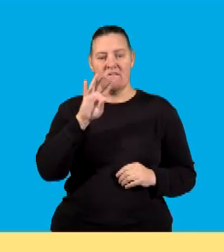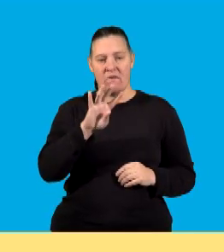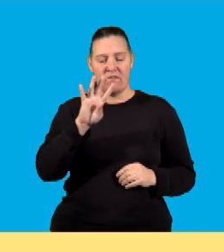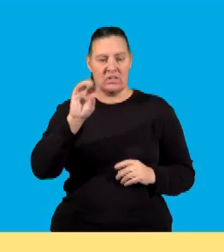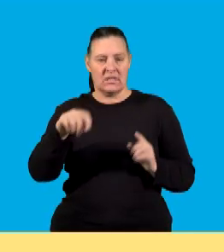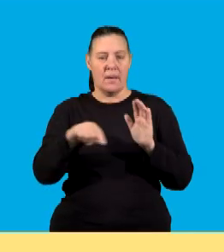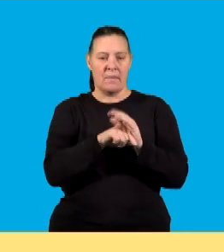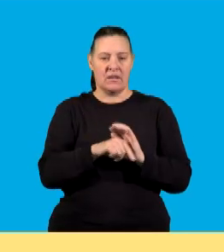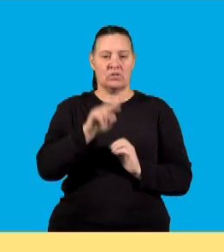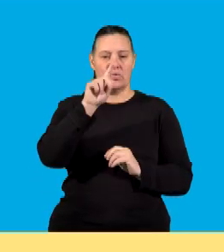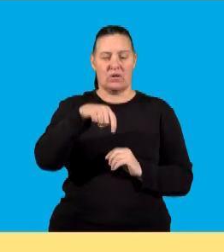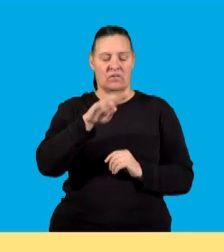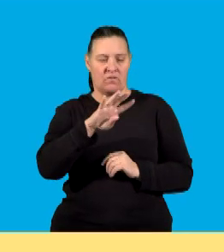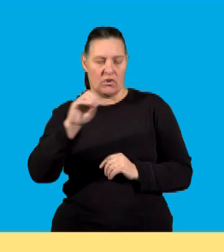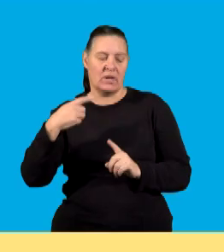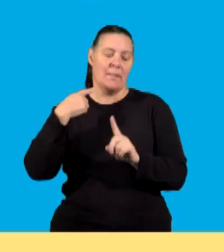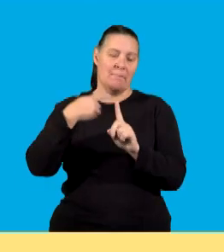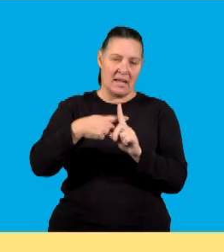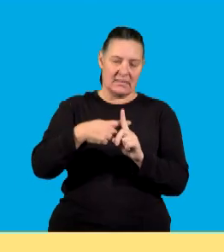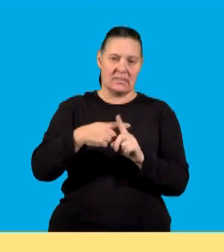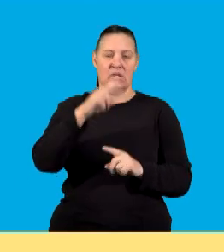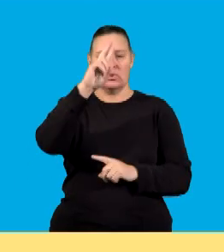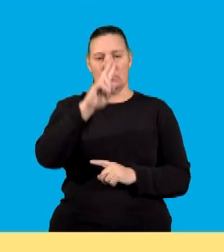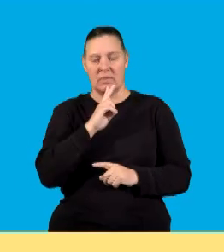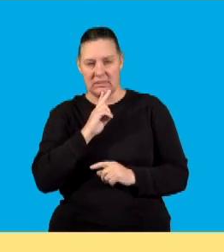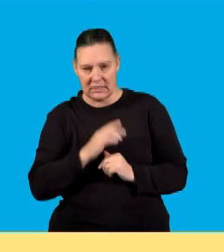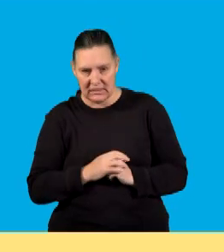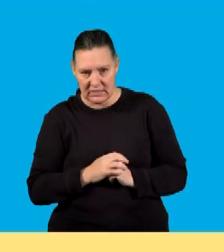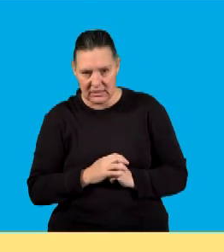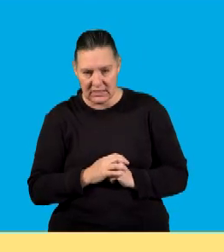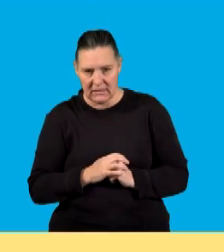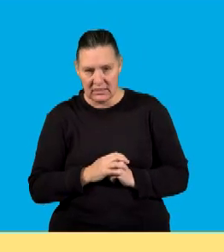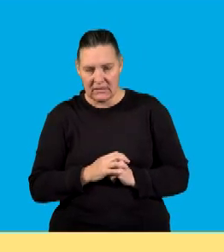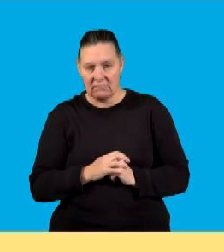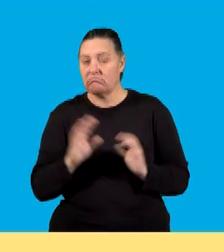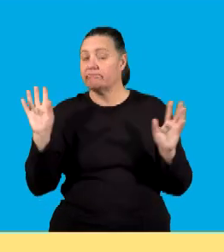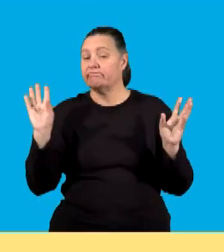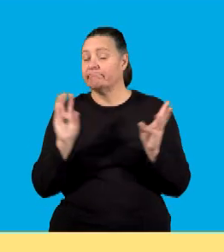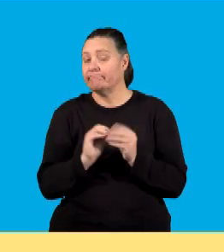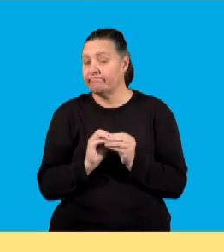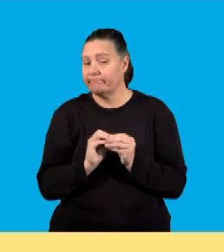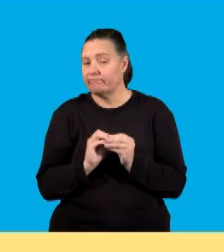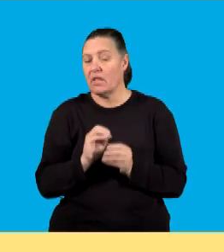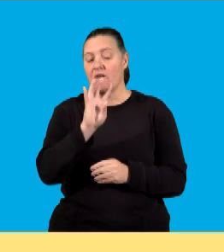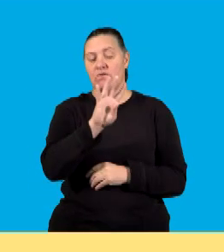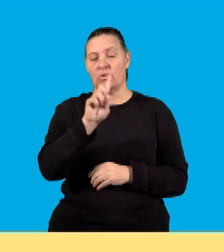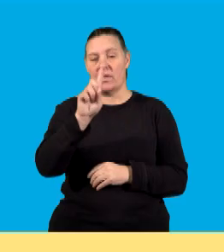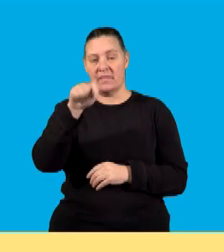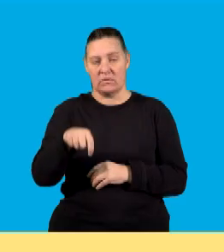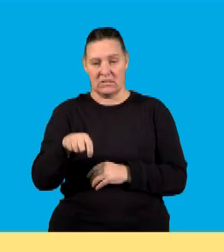41,440 minus 2,400 plus 2,000. That would then give me